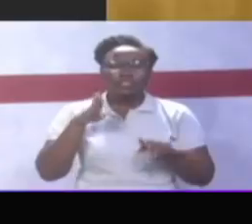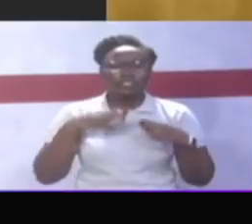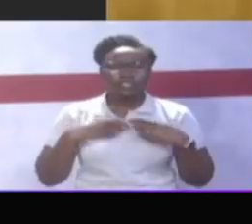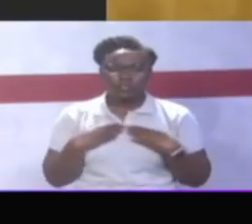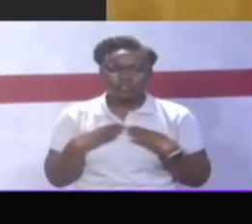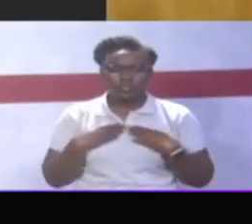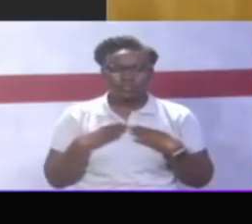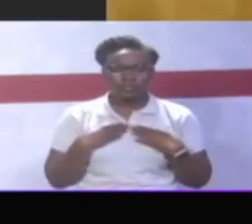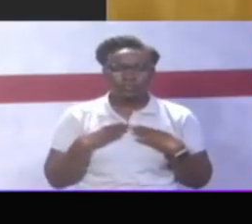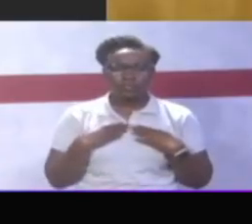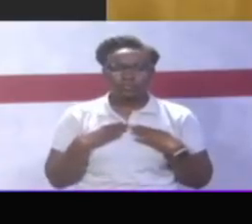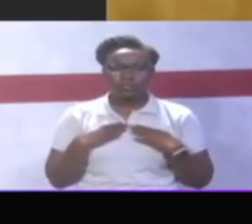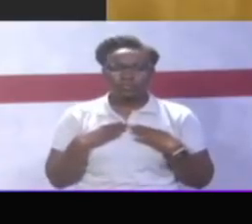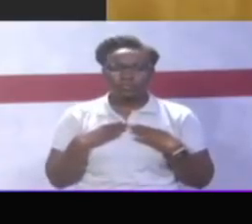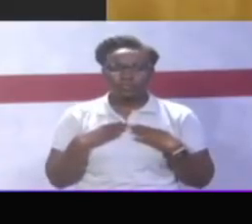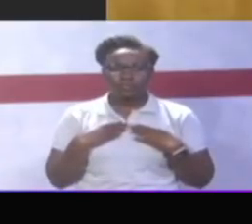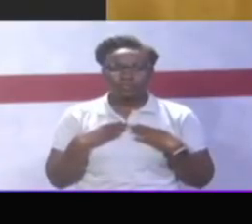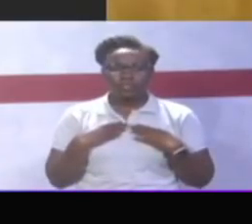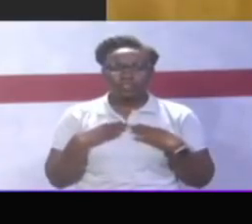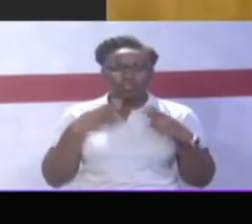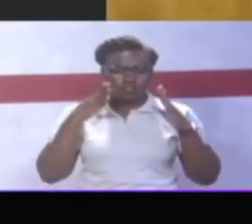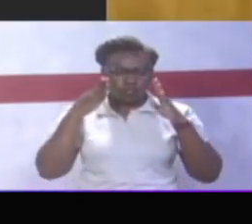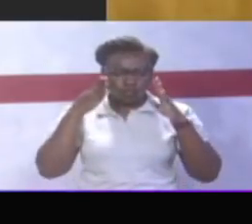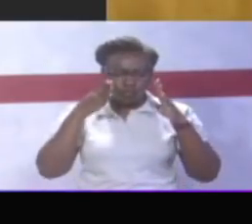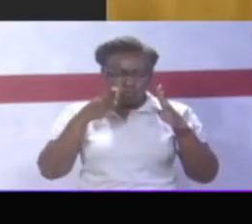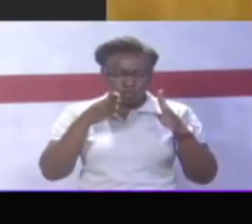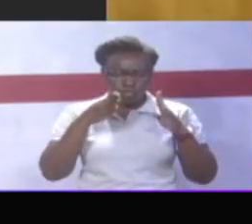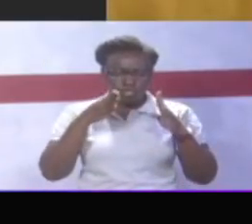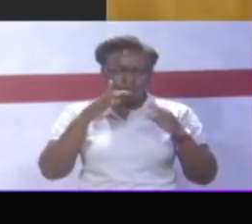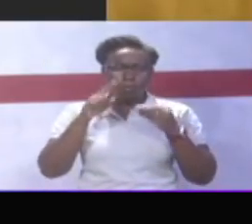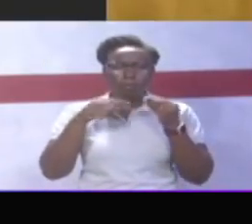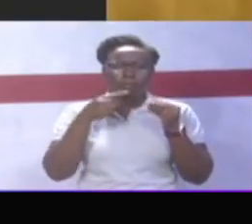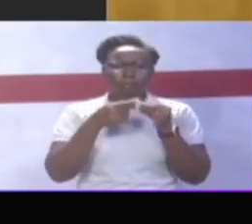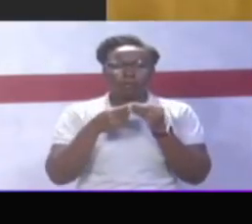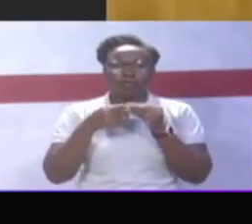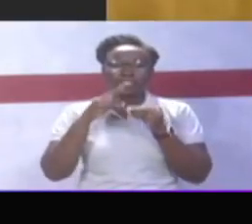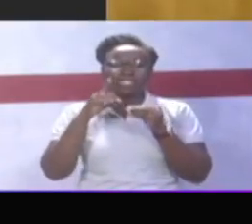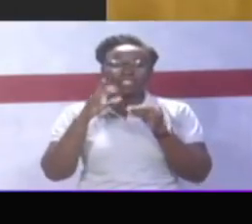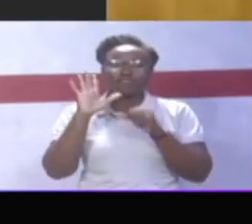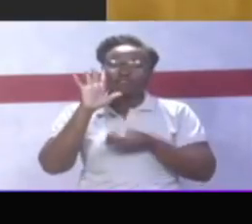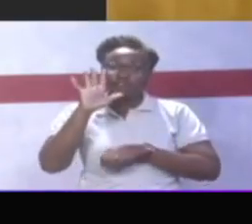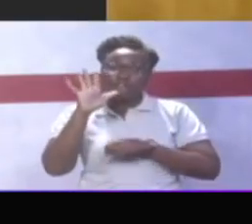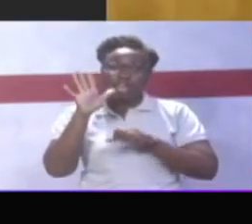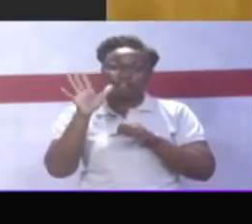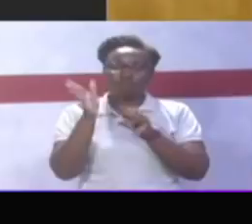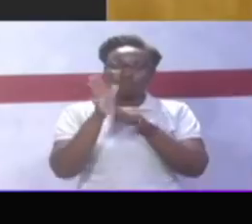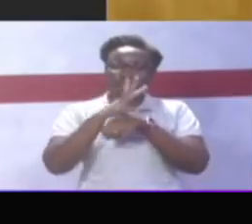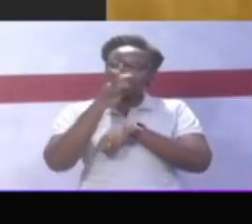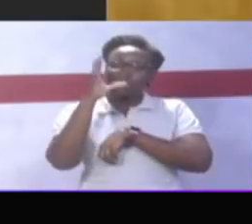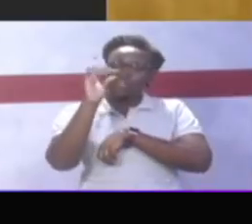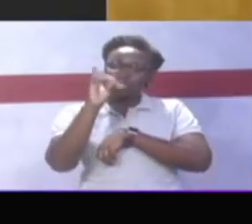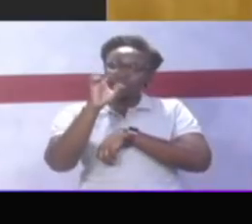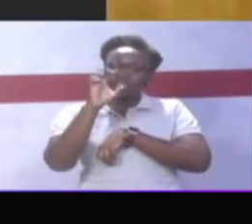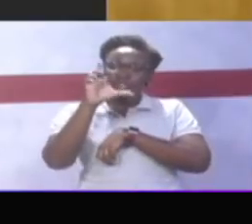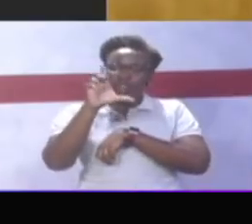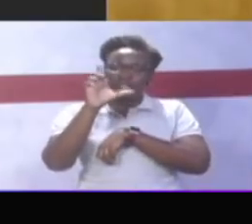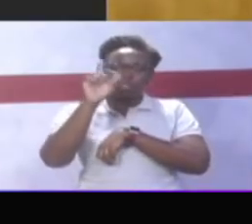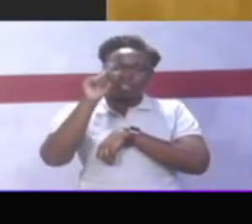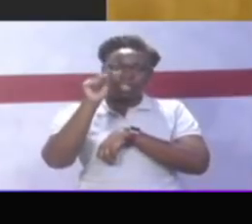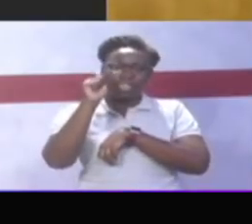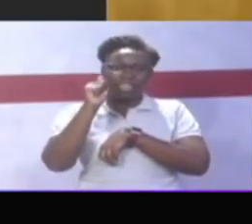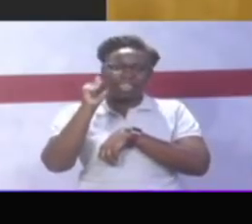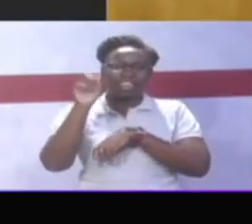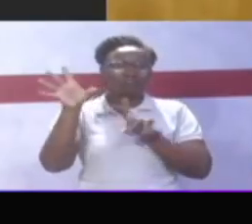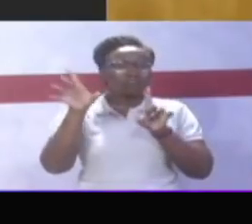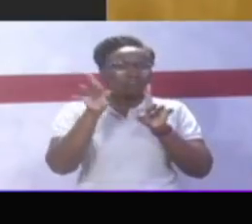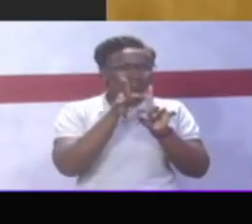do with the 5 Delta cases that were reported yesterday with no recent history of travel. We want to find out, are these